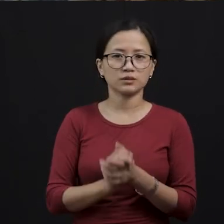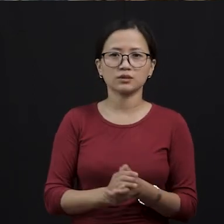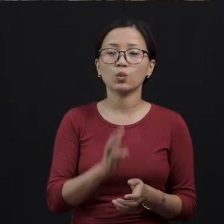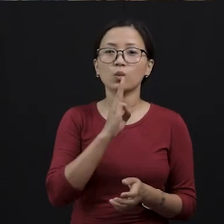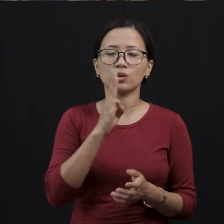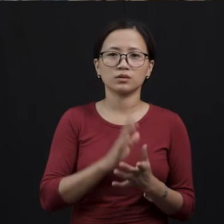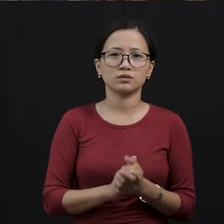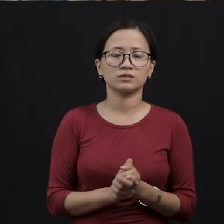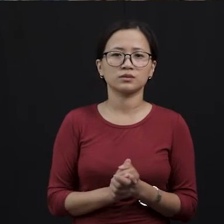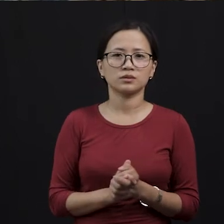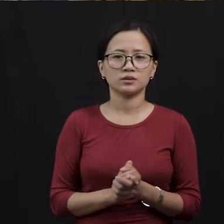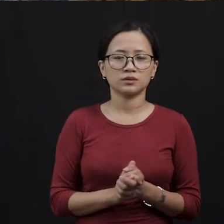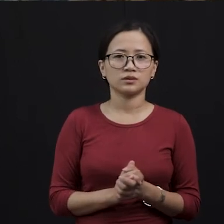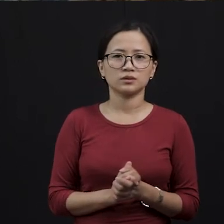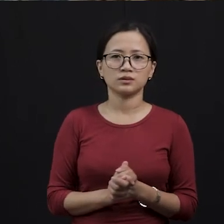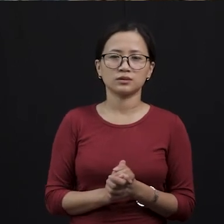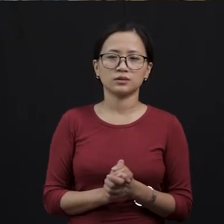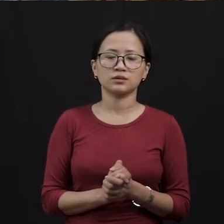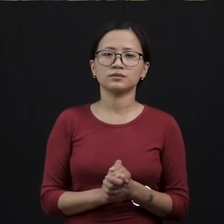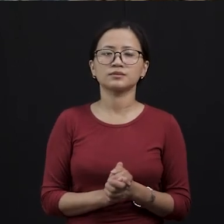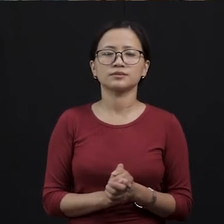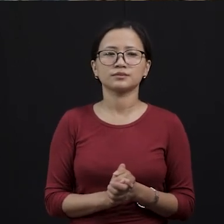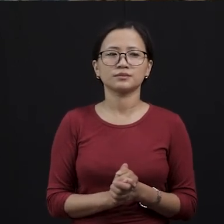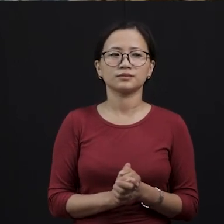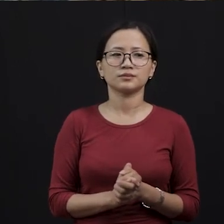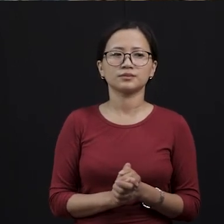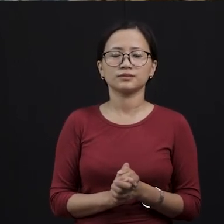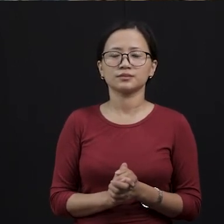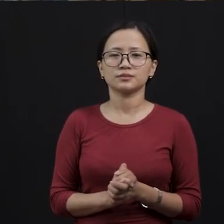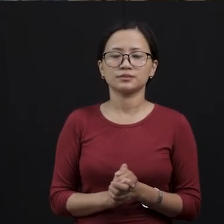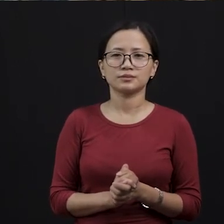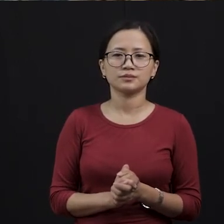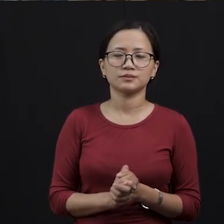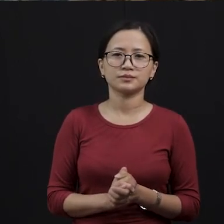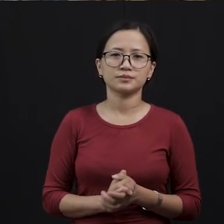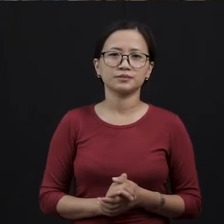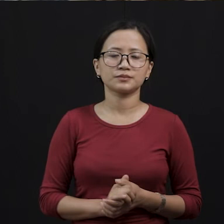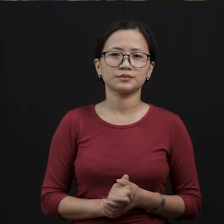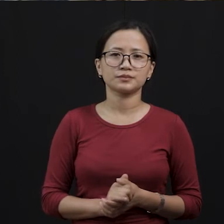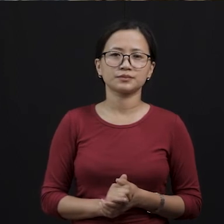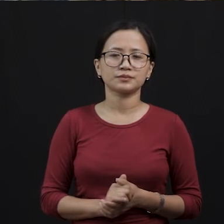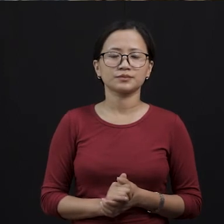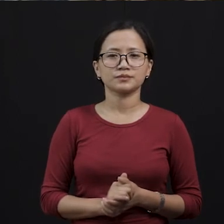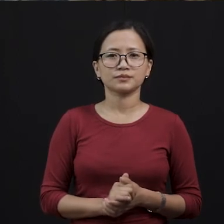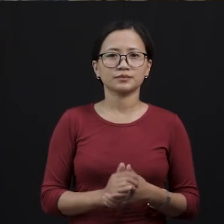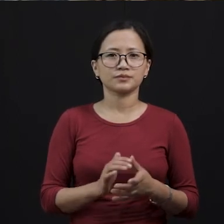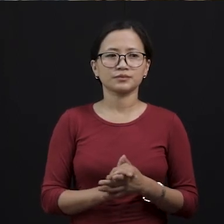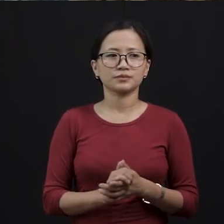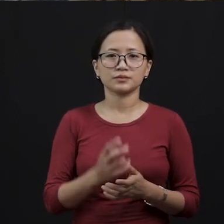to remember if you know the meaning of aqua. Aqua means water. Water habitat. Okay, aquatic habitat